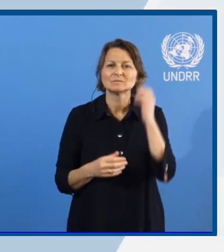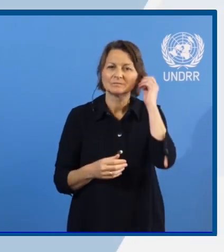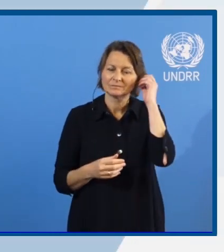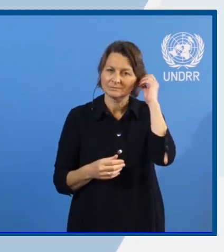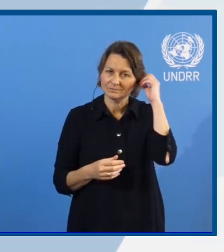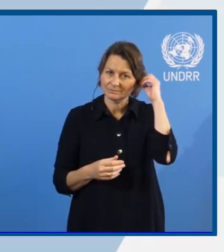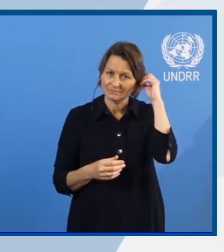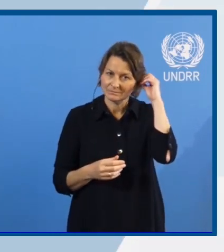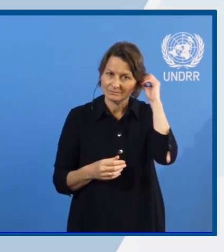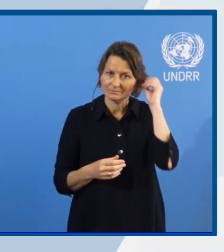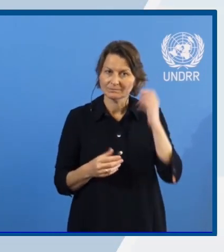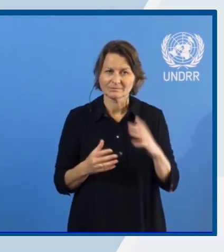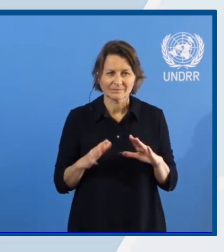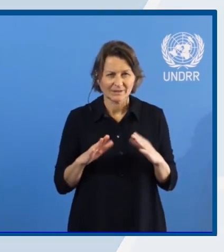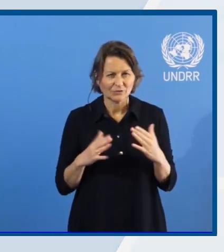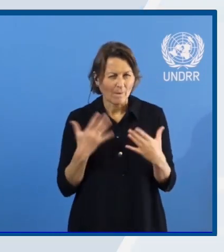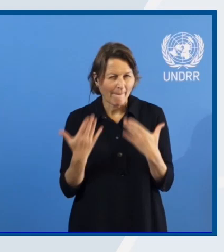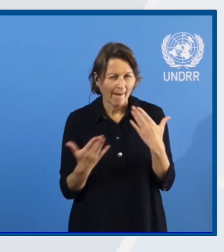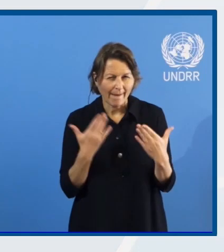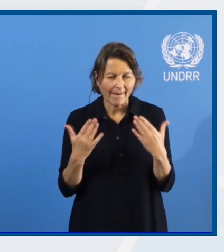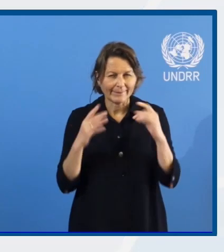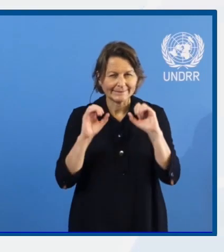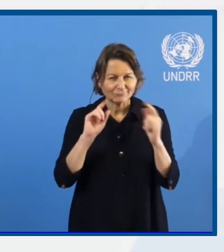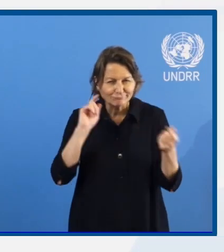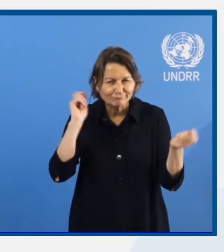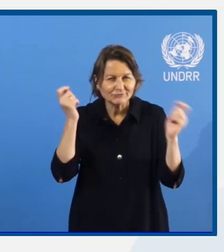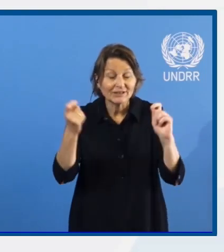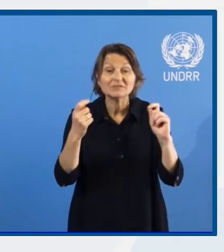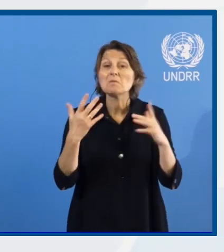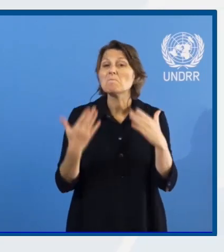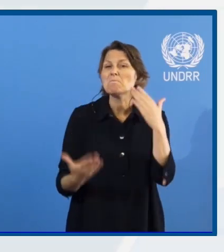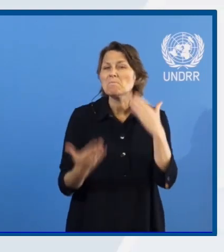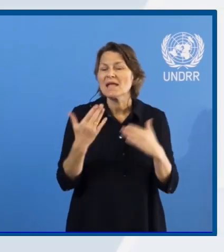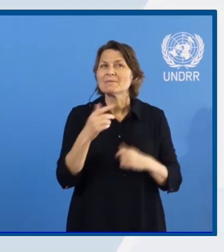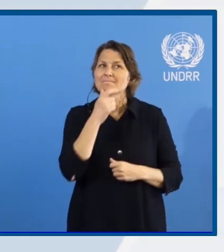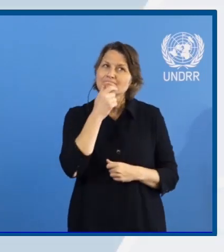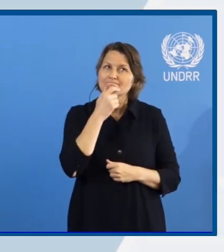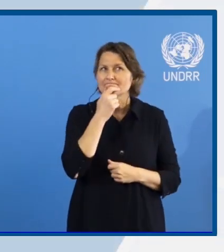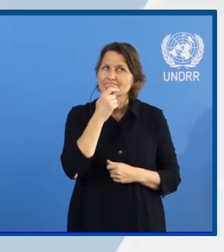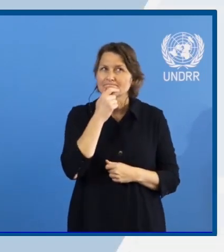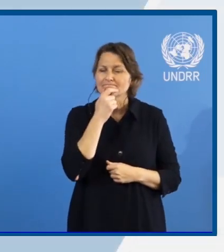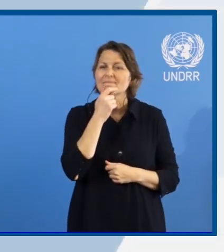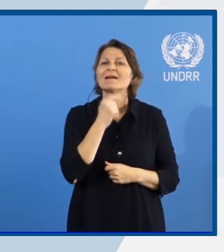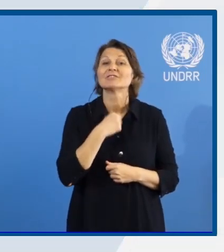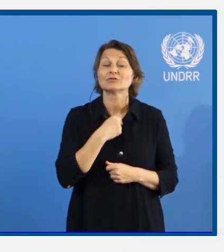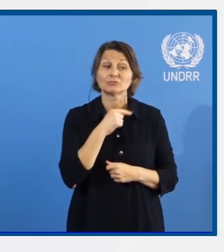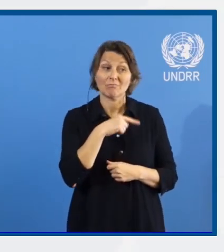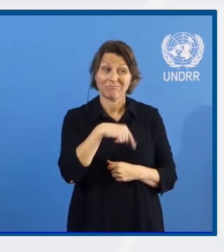around, is a way to increase adaptation investment in DRR?